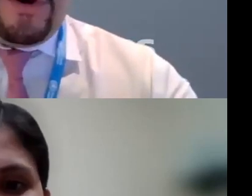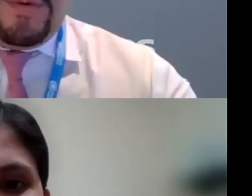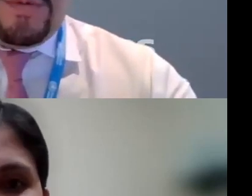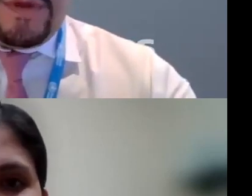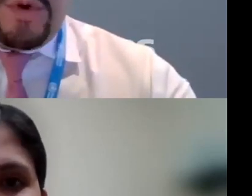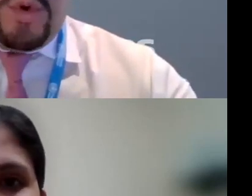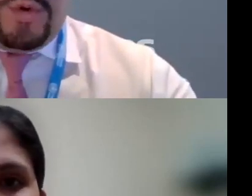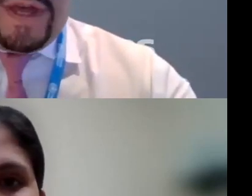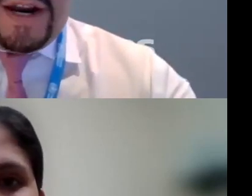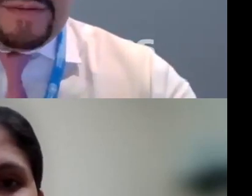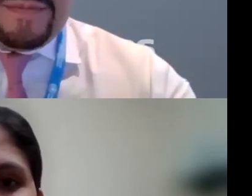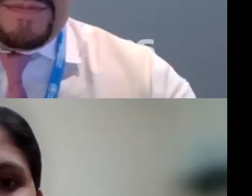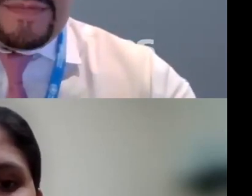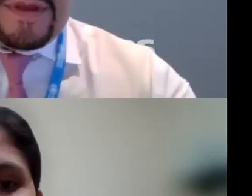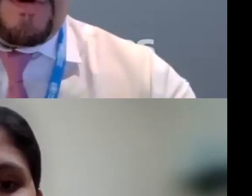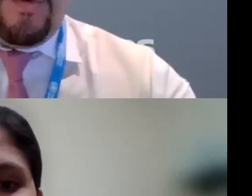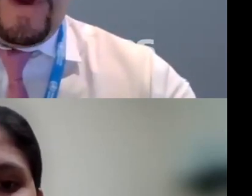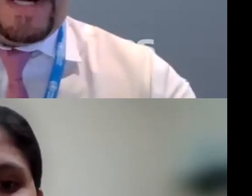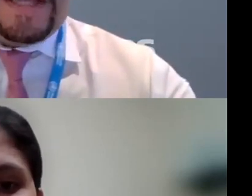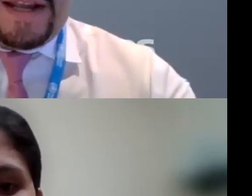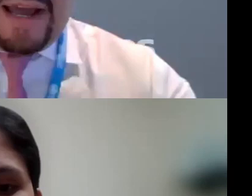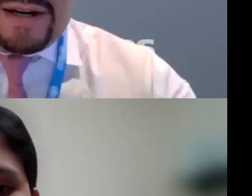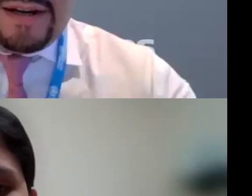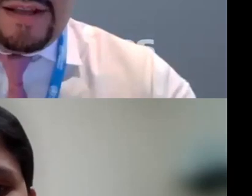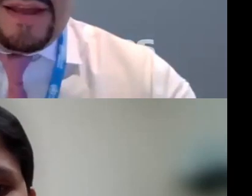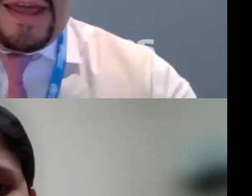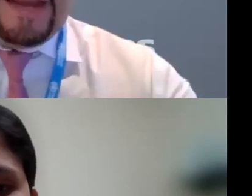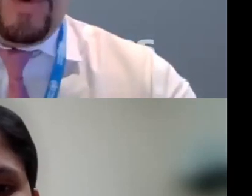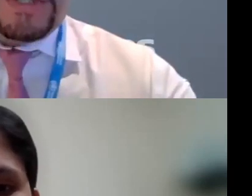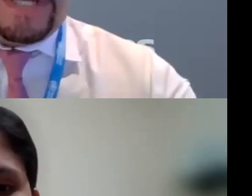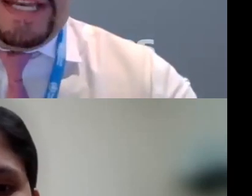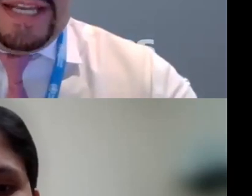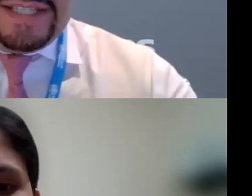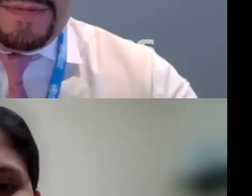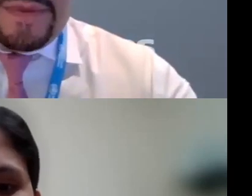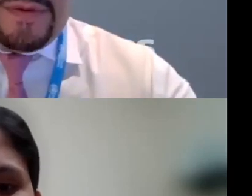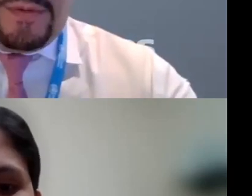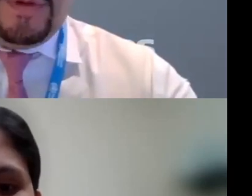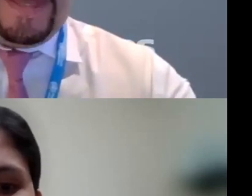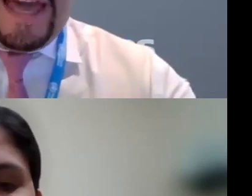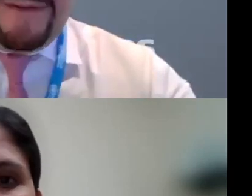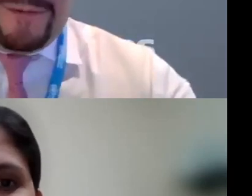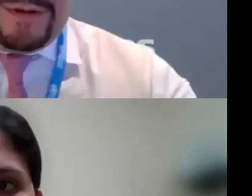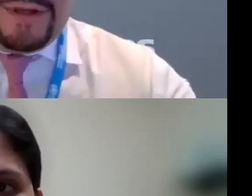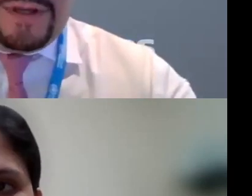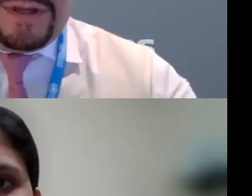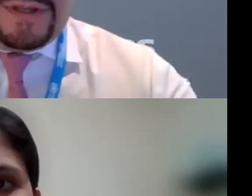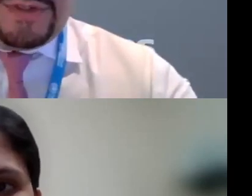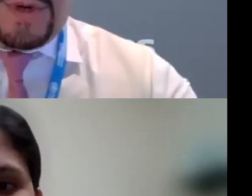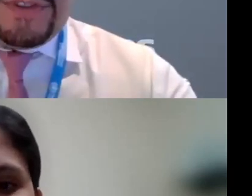If we know who they are, where they are, and what do they need, we'll be